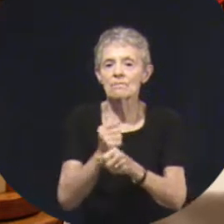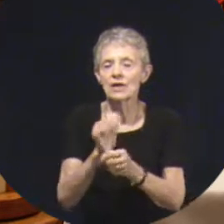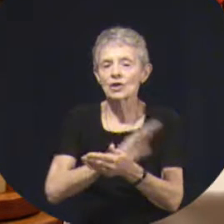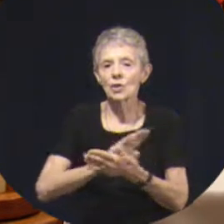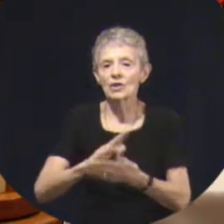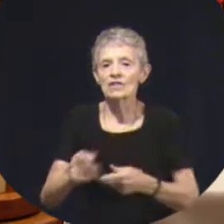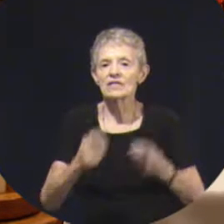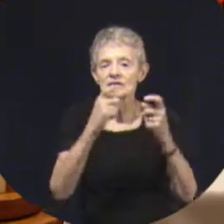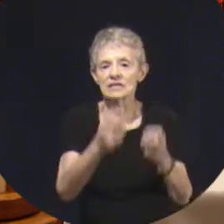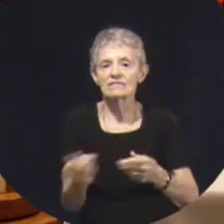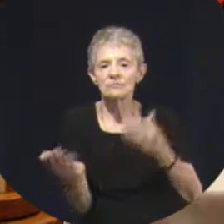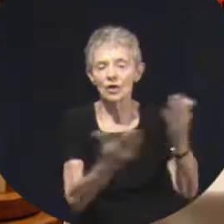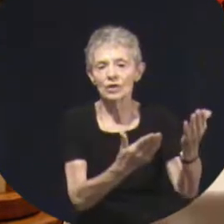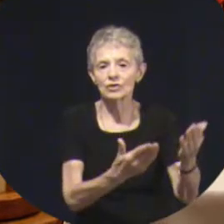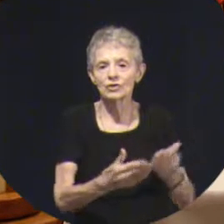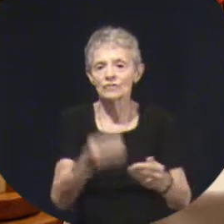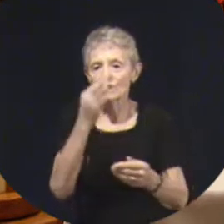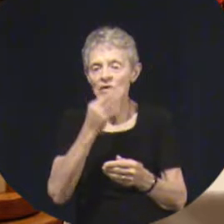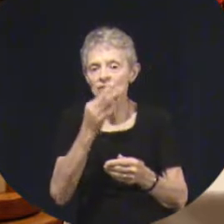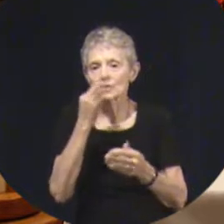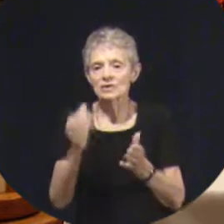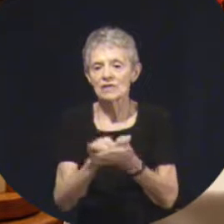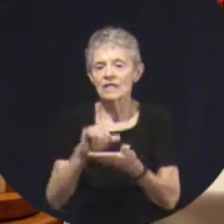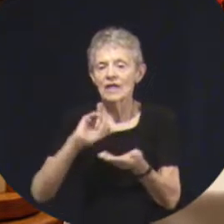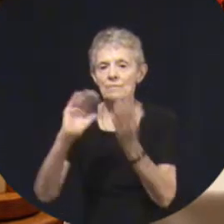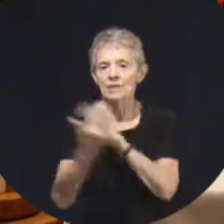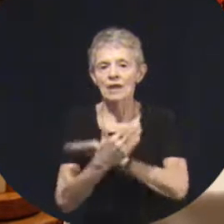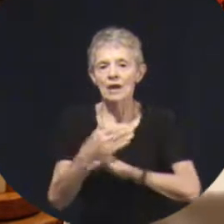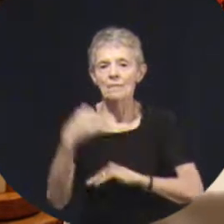a pure sacrifice may be offered to your name.